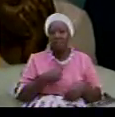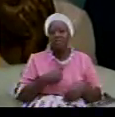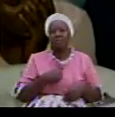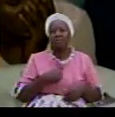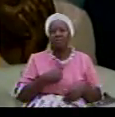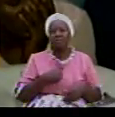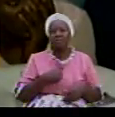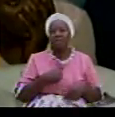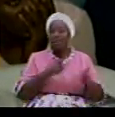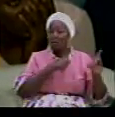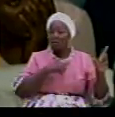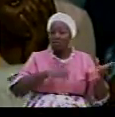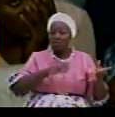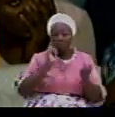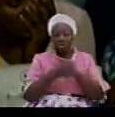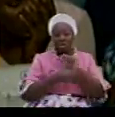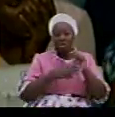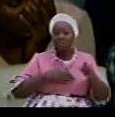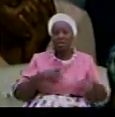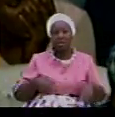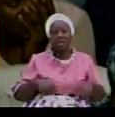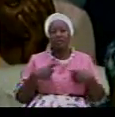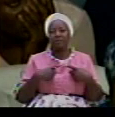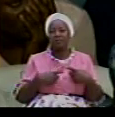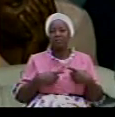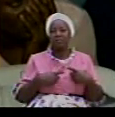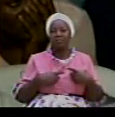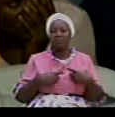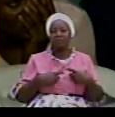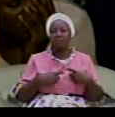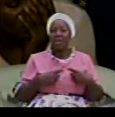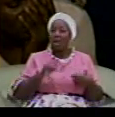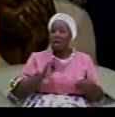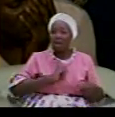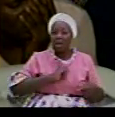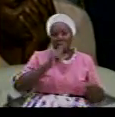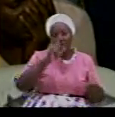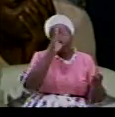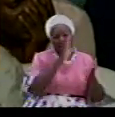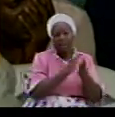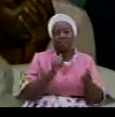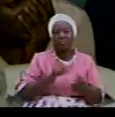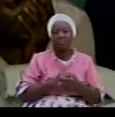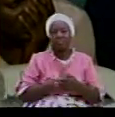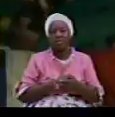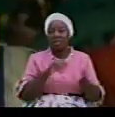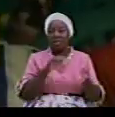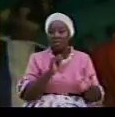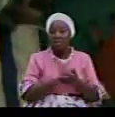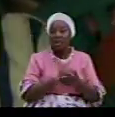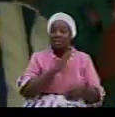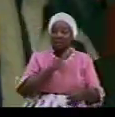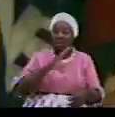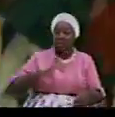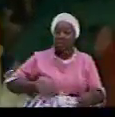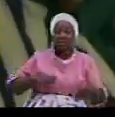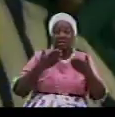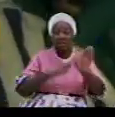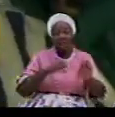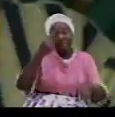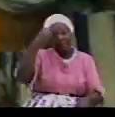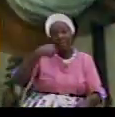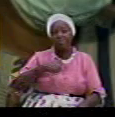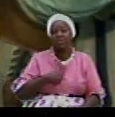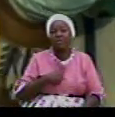Lord, change my life. I believe that Christ died for me